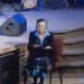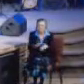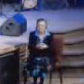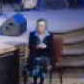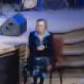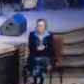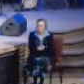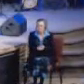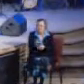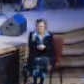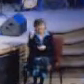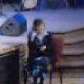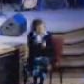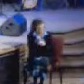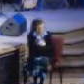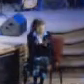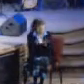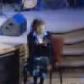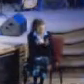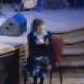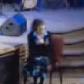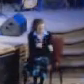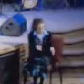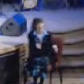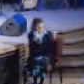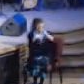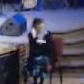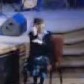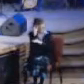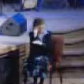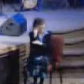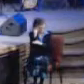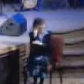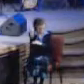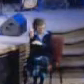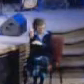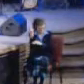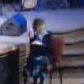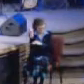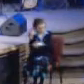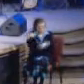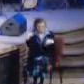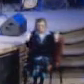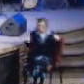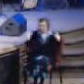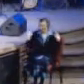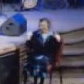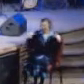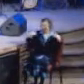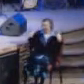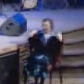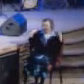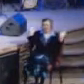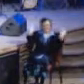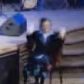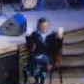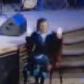And the reason that is because when we come out of a victory, we tend to think, whoo,